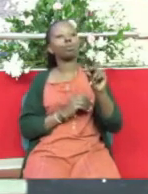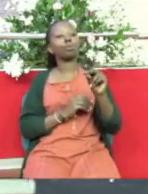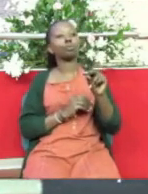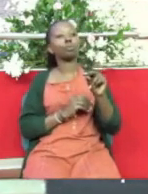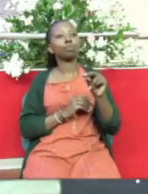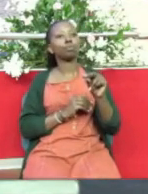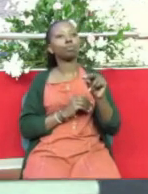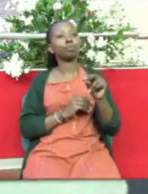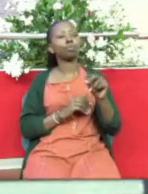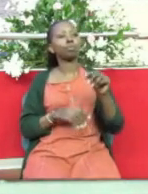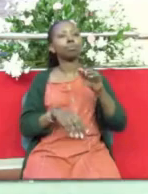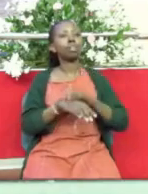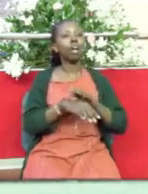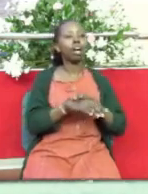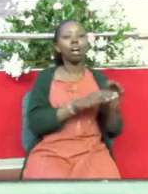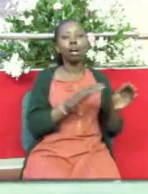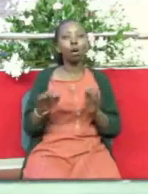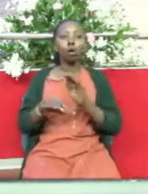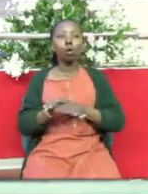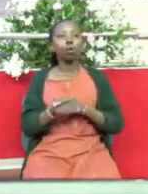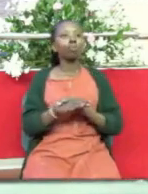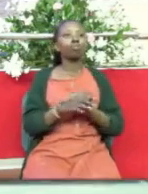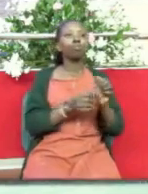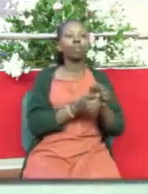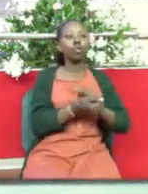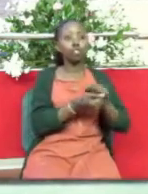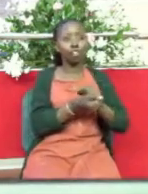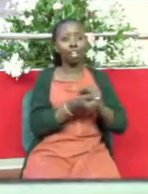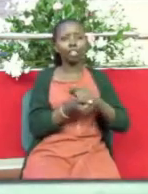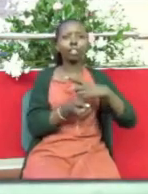On Friday, we went for the apostolic visit. And